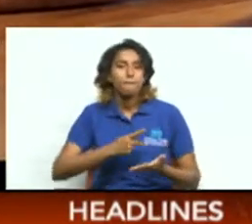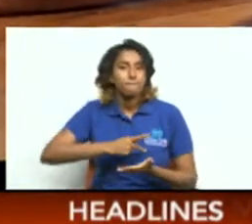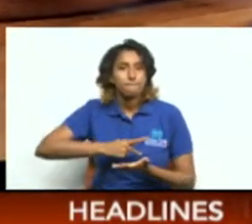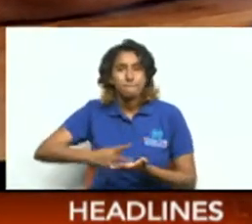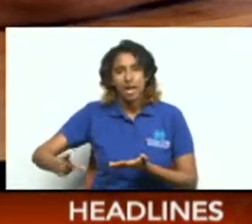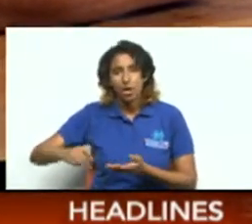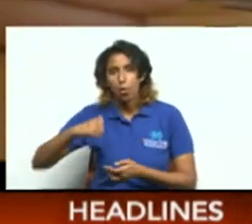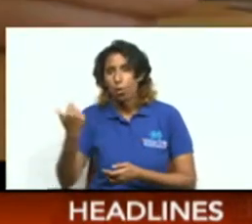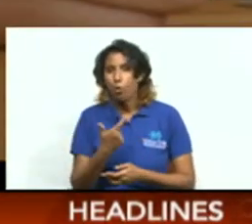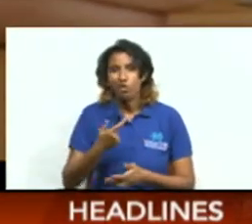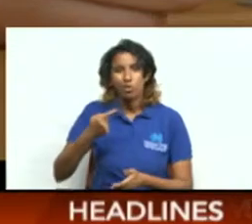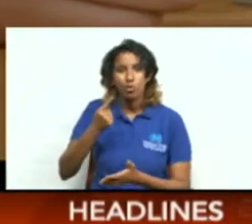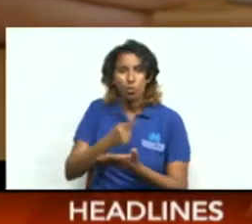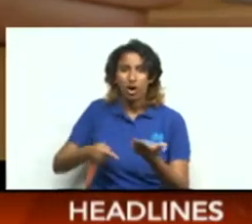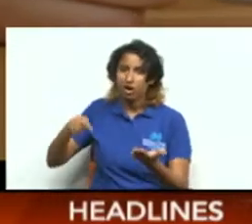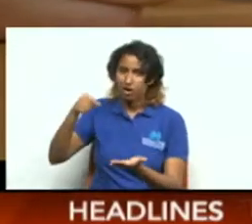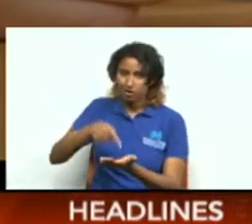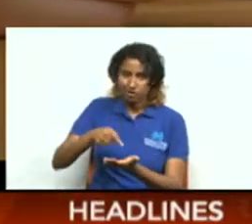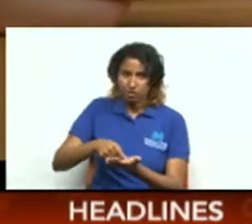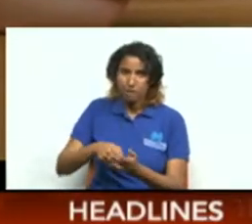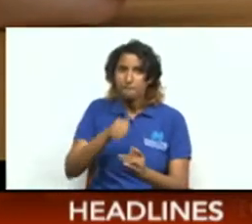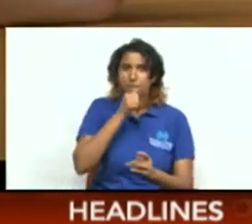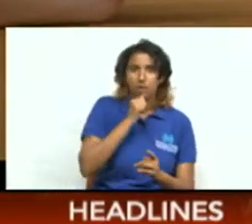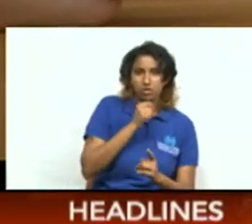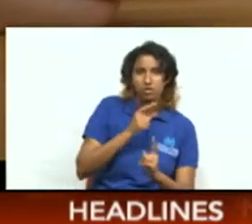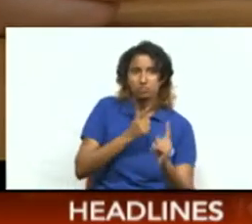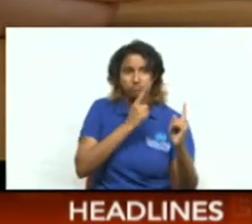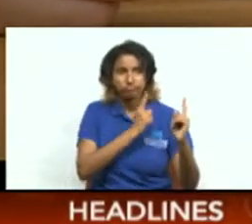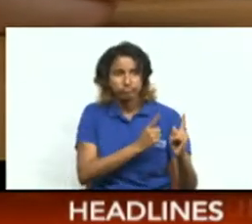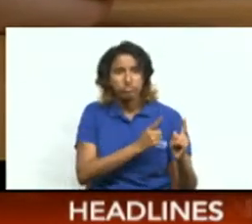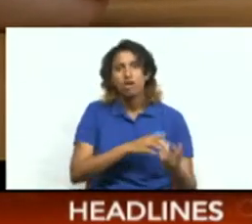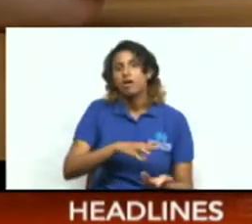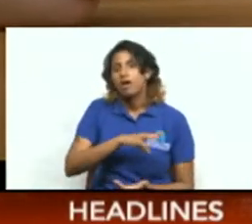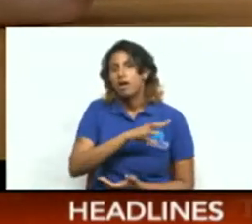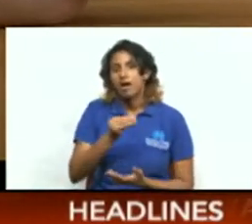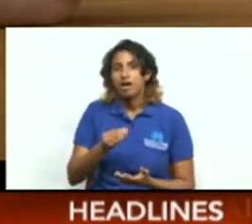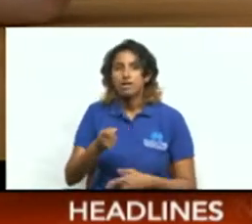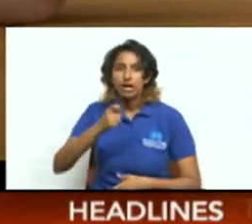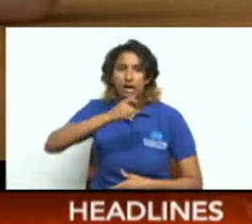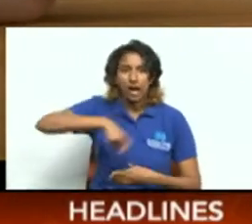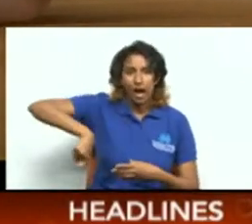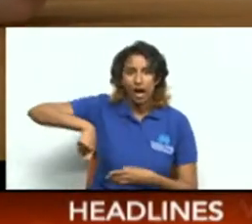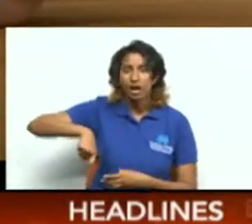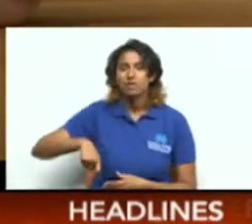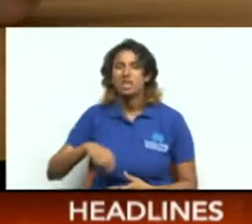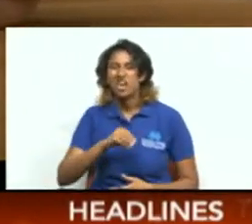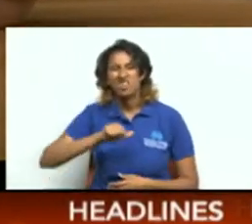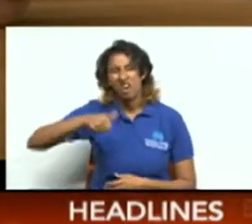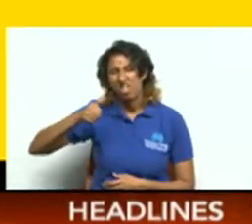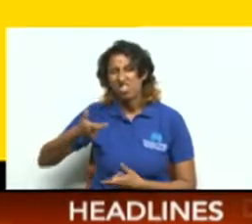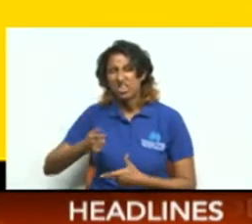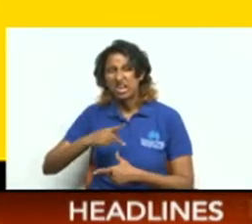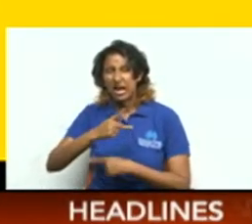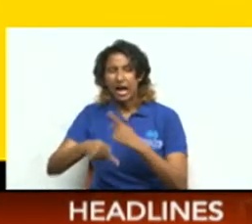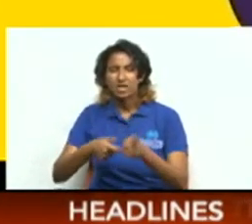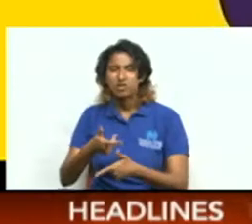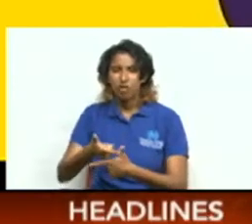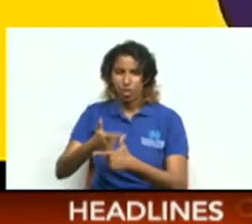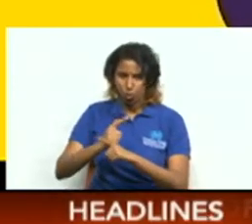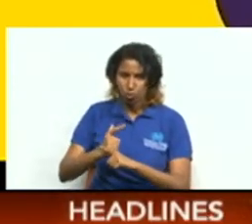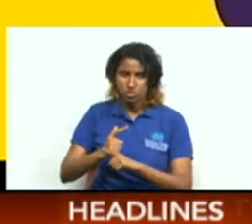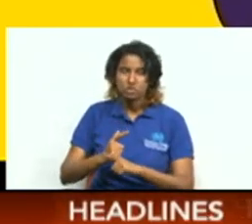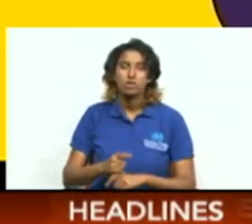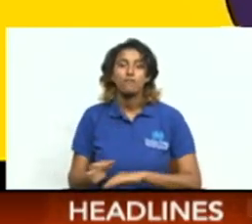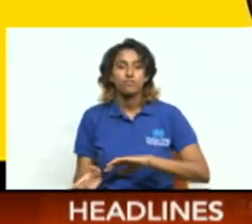including personal loans, payday loans, and credit cards, can help free up cash to spend on other items. 5. Consider